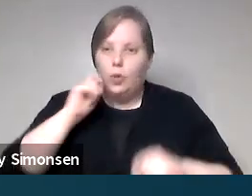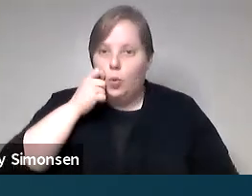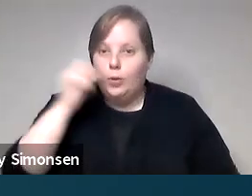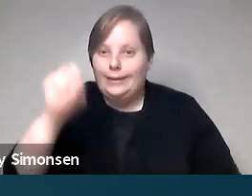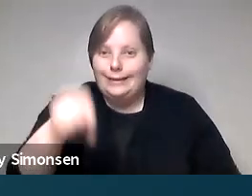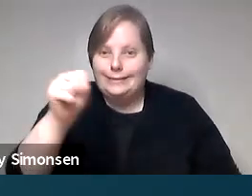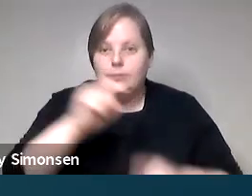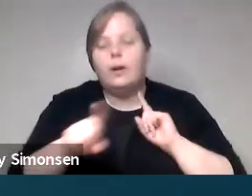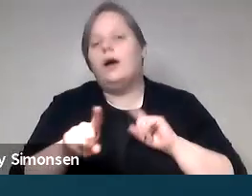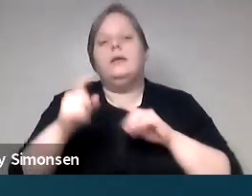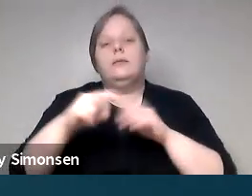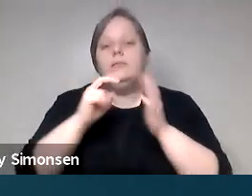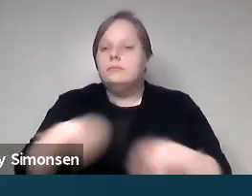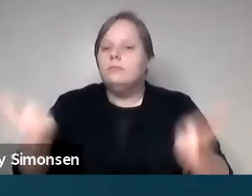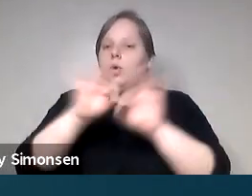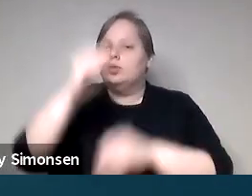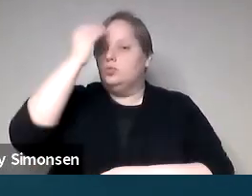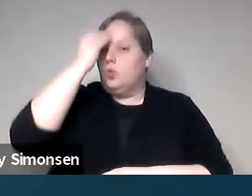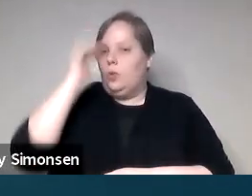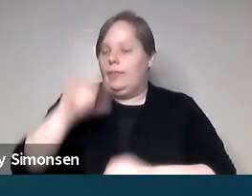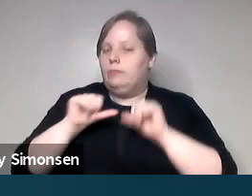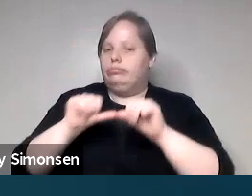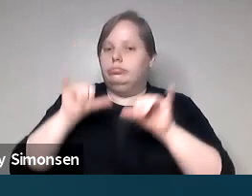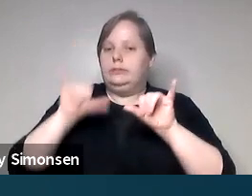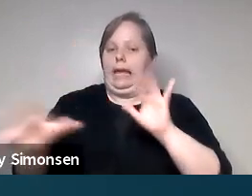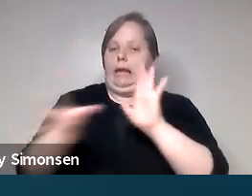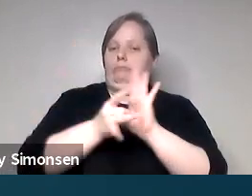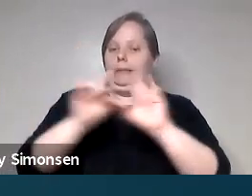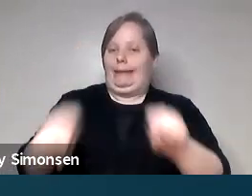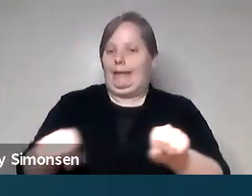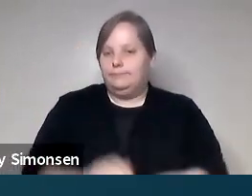but you have to make sure that they stay in place.